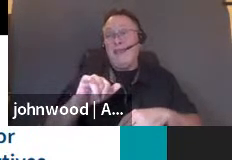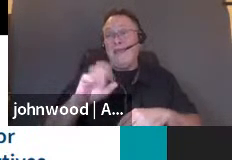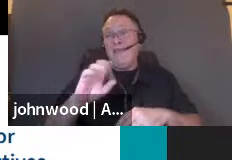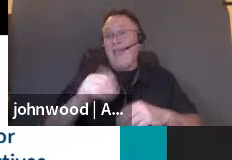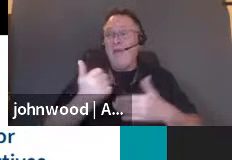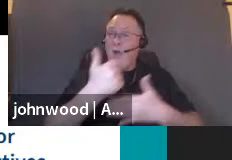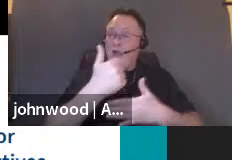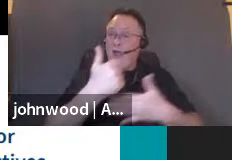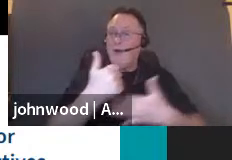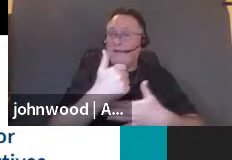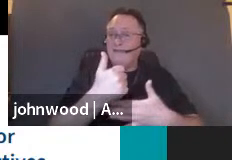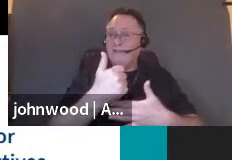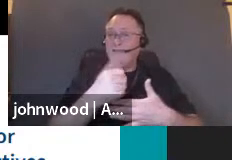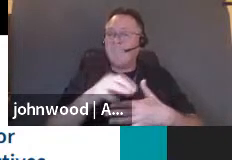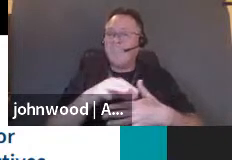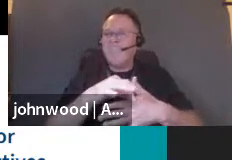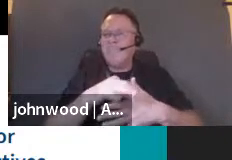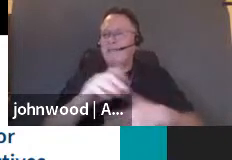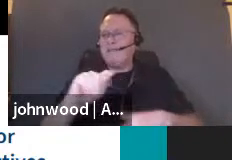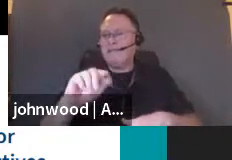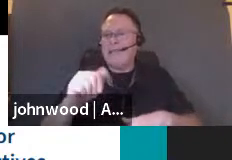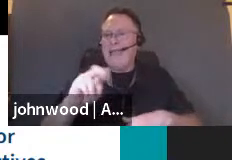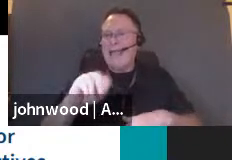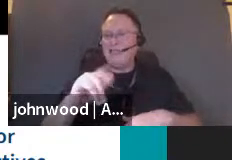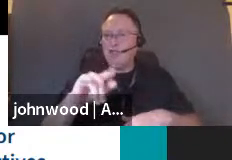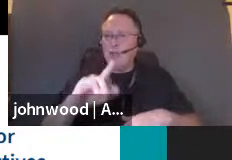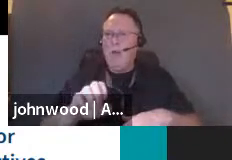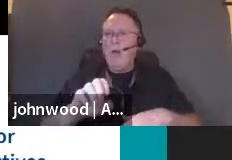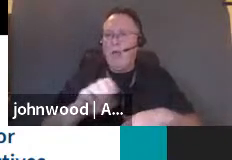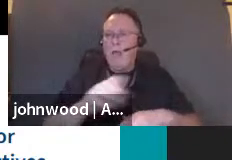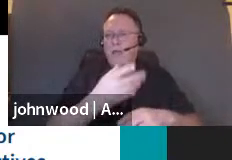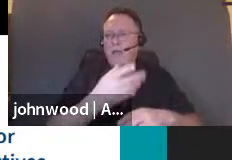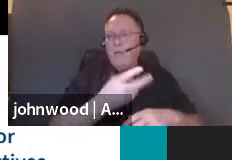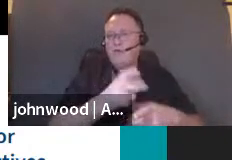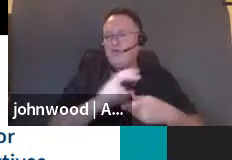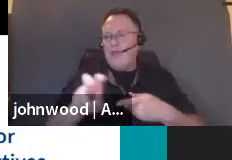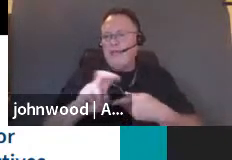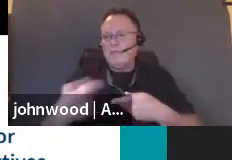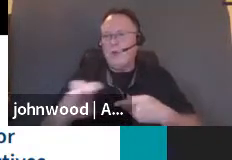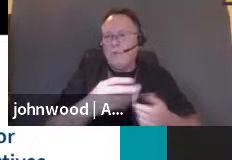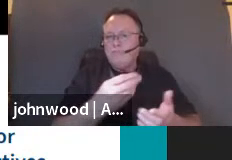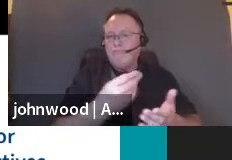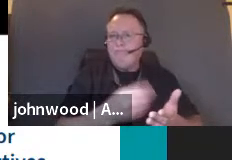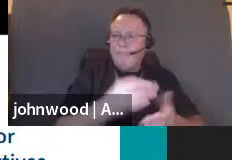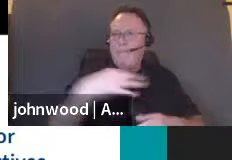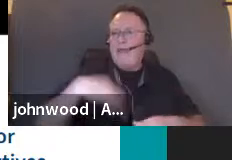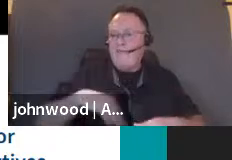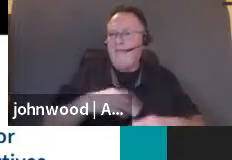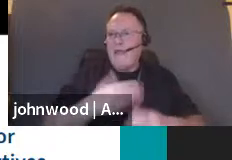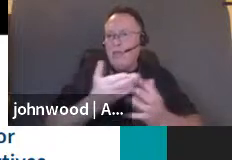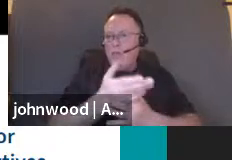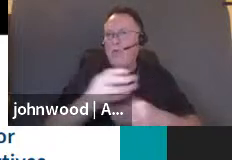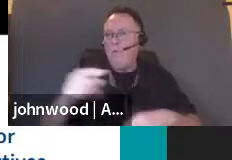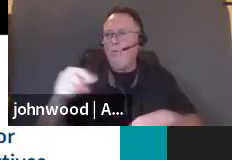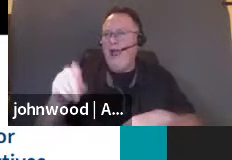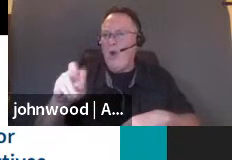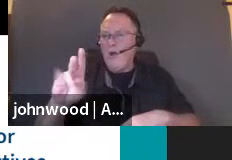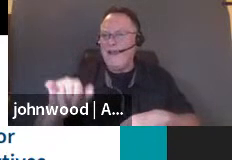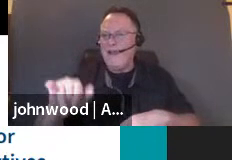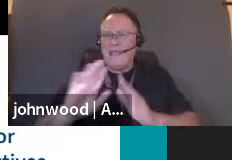prioritizes tangible results through transport and economic benefits for equity priority communities. Next.